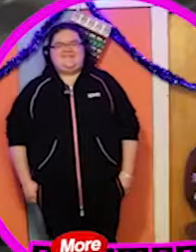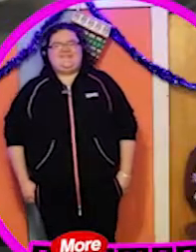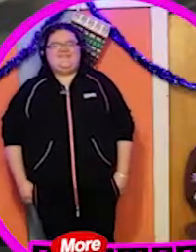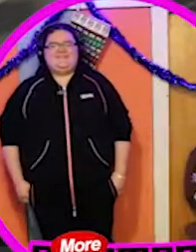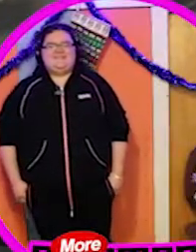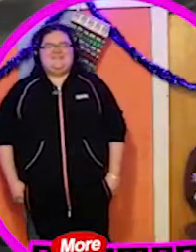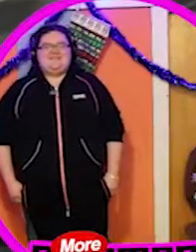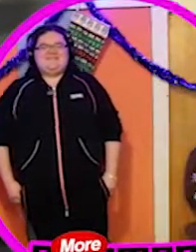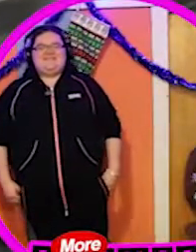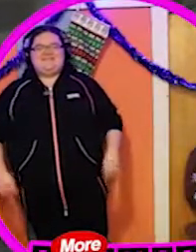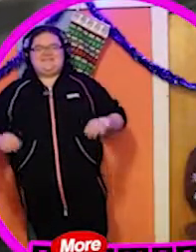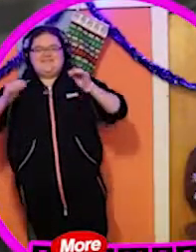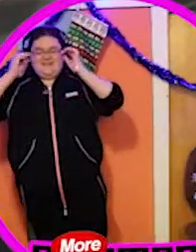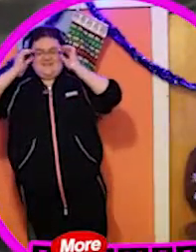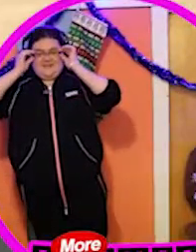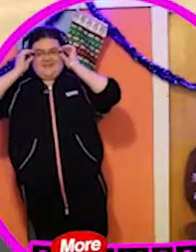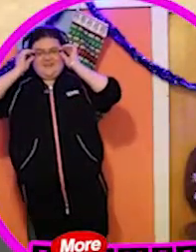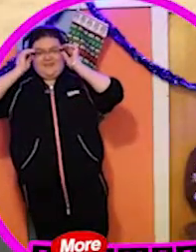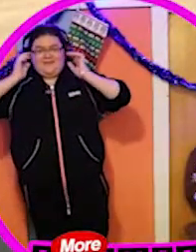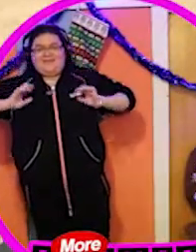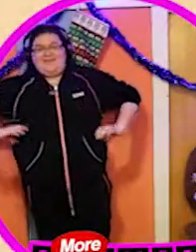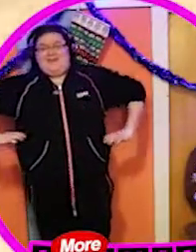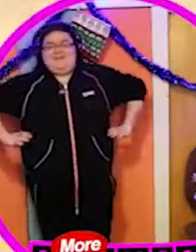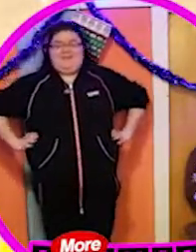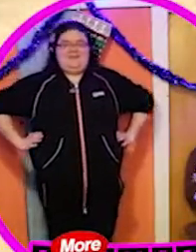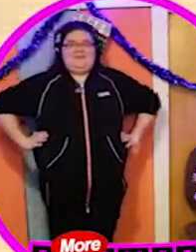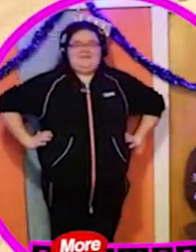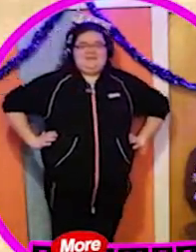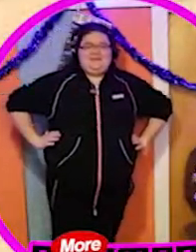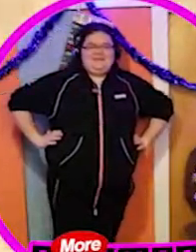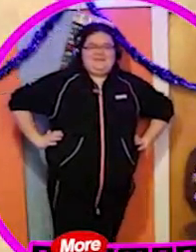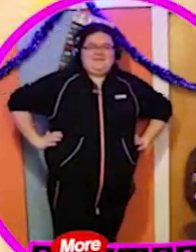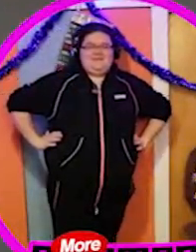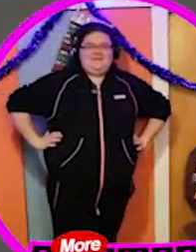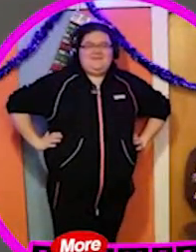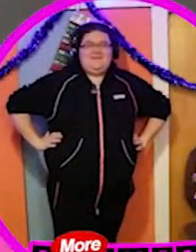I don't like it. Are you alive, kid? Yeah, I'm good. I'm He's good. Alive. Fuck off.